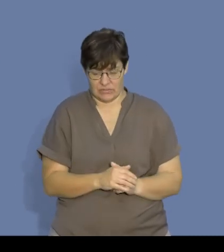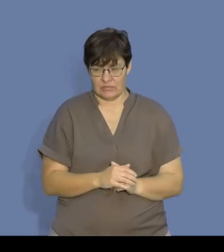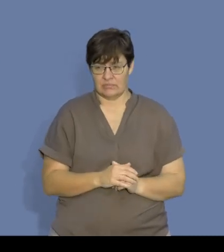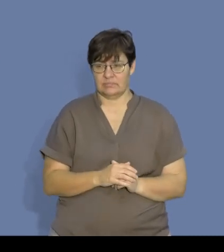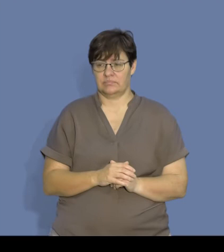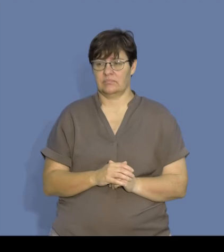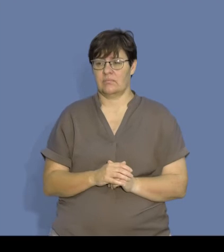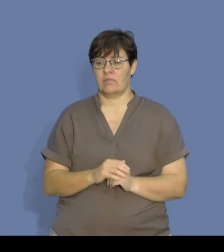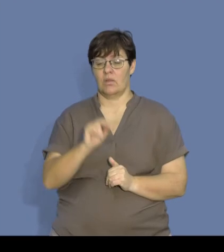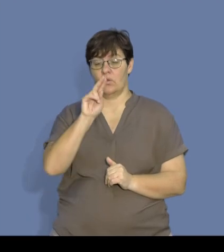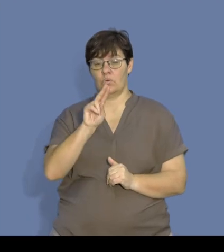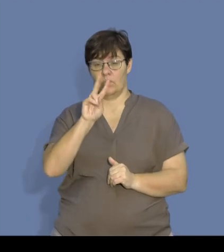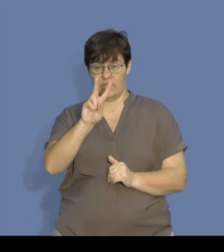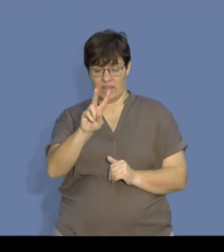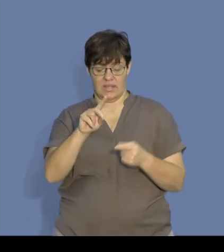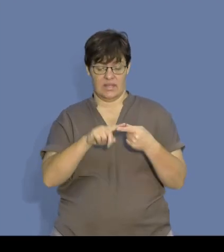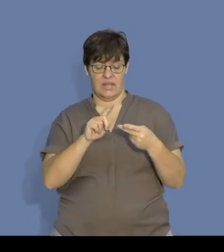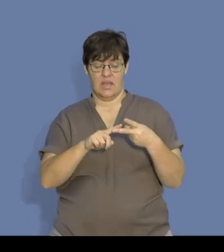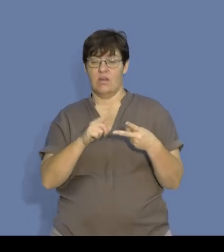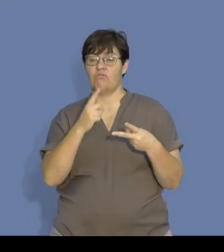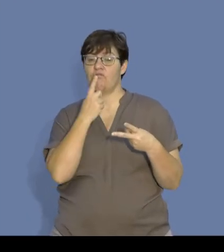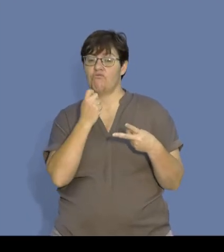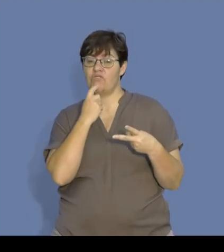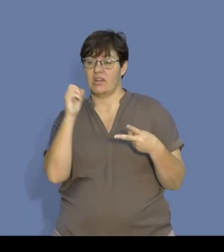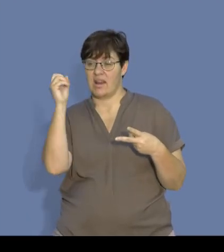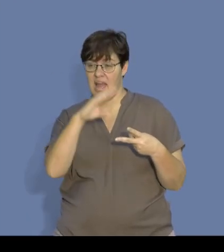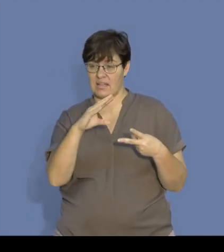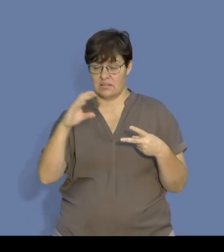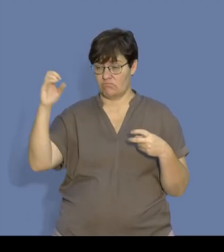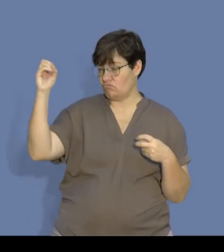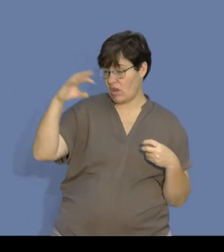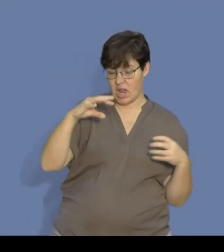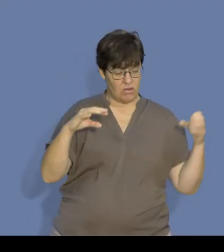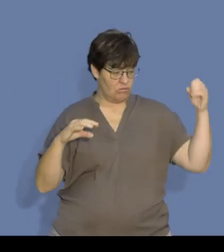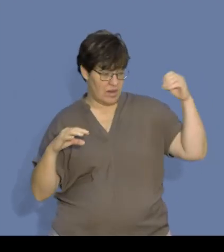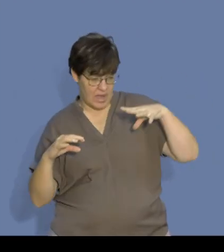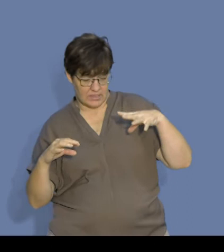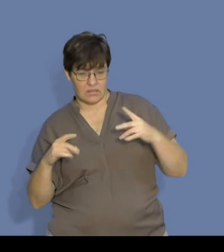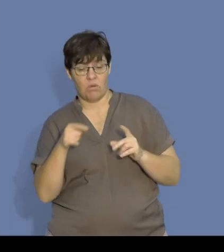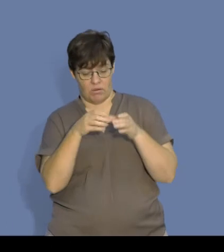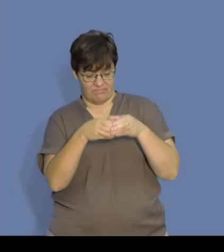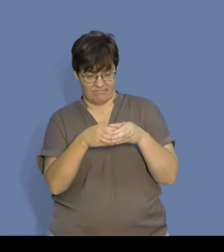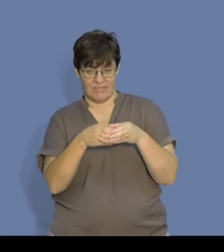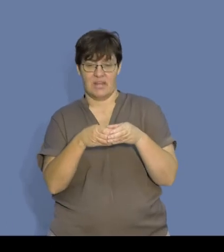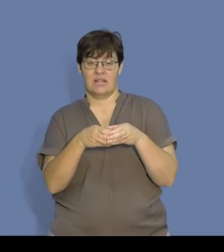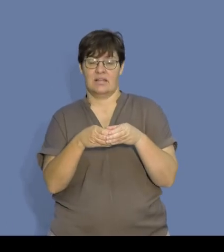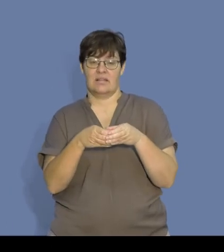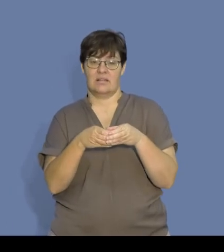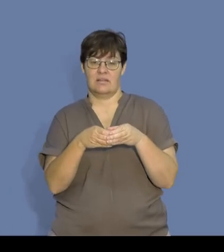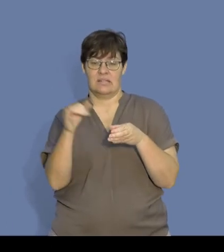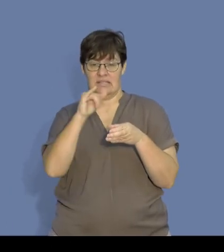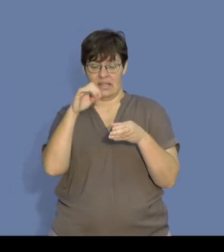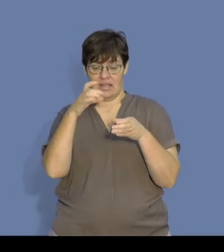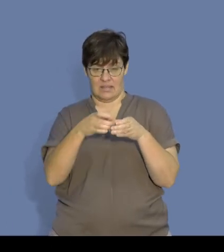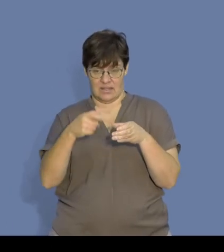Ultraviolet and red light are shown alternatively on the zinc plate as shown. It's